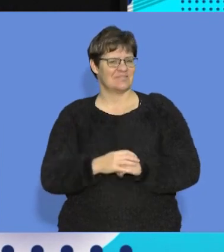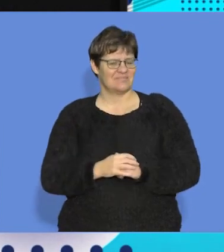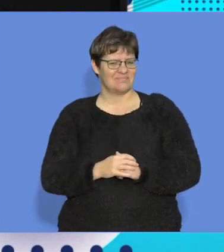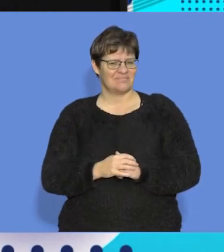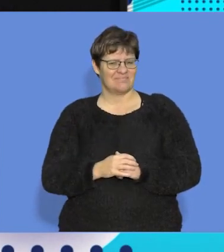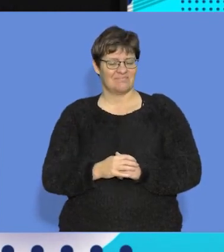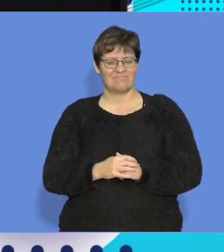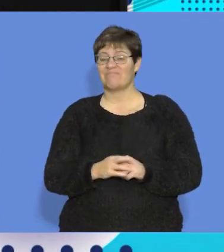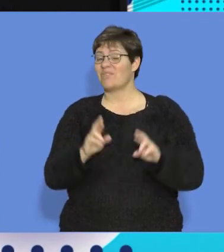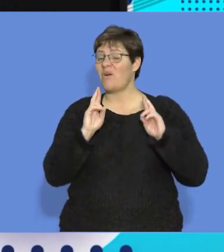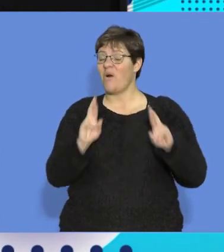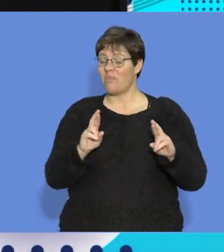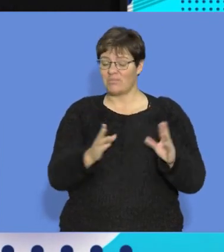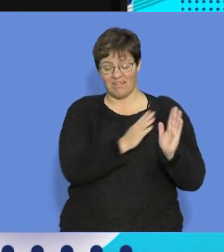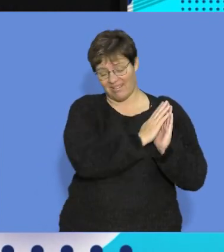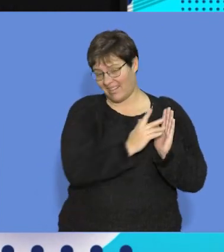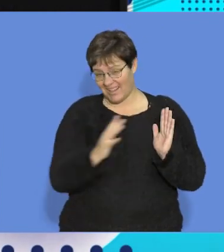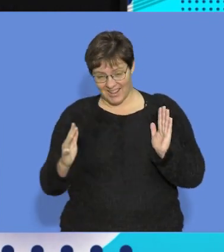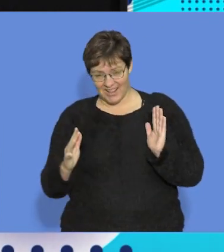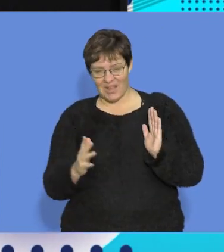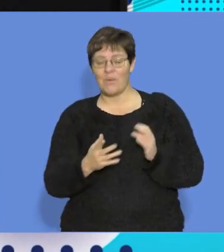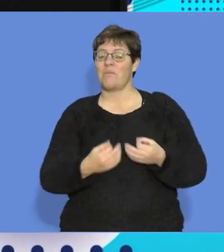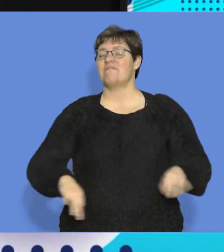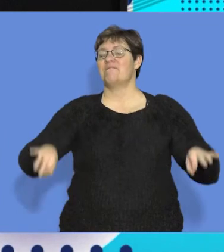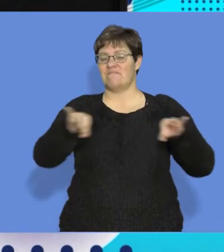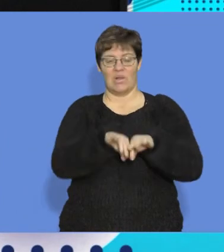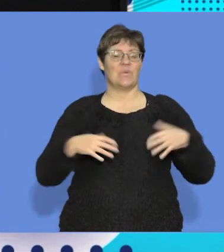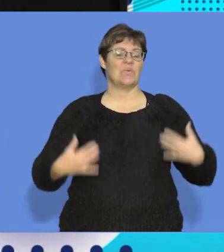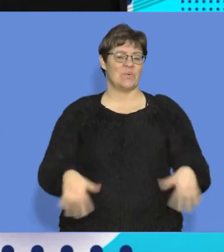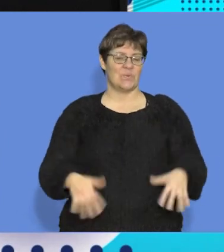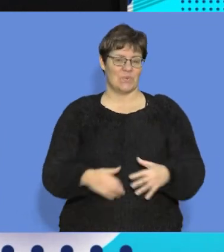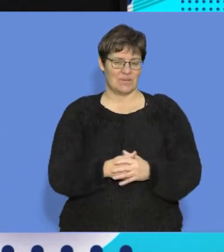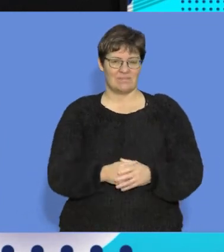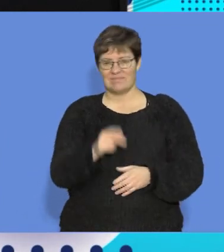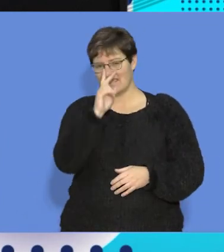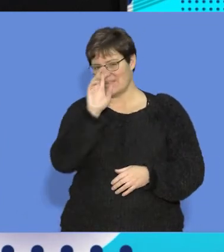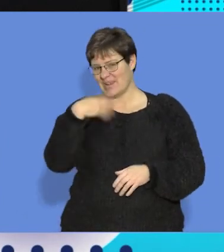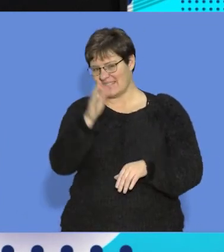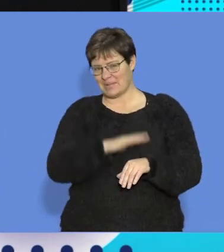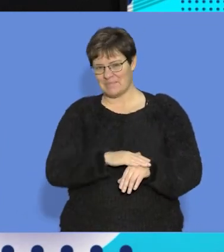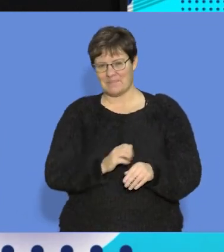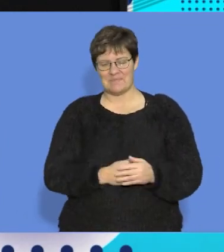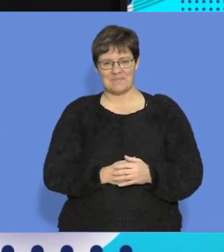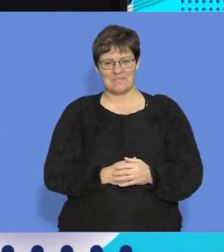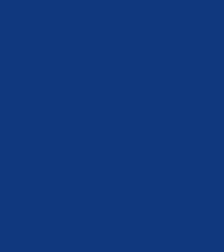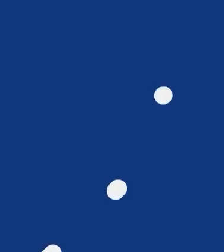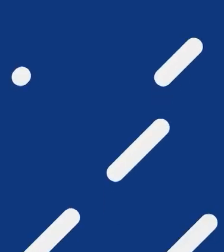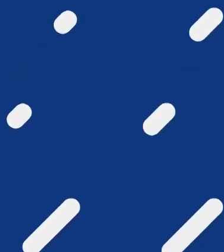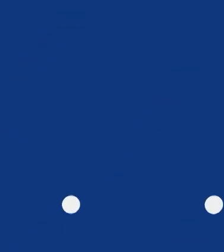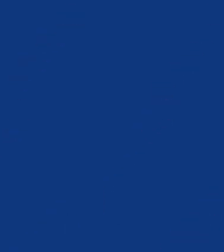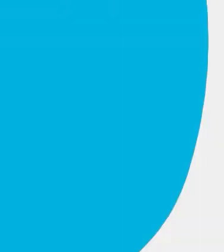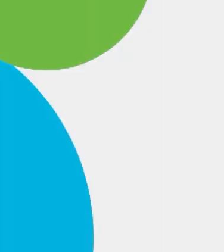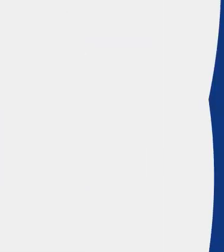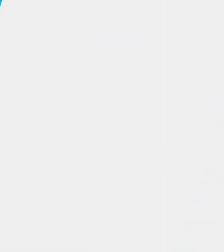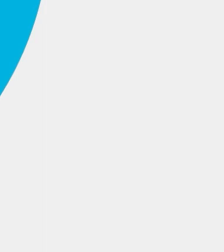I hope this series of lessons has been of value to you. See you next time.